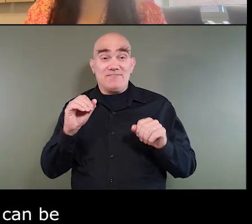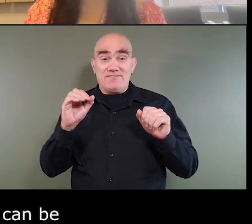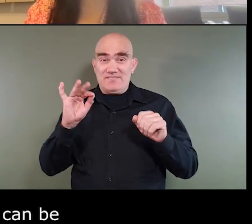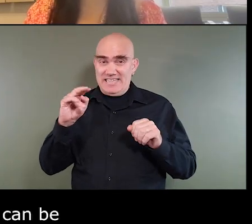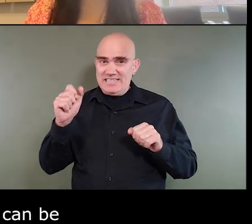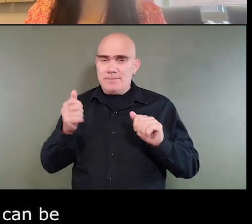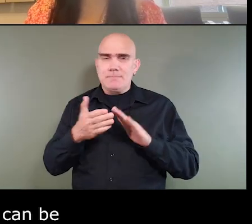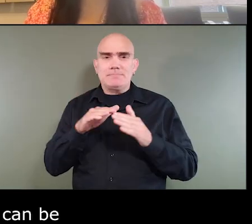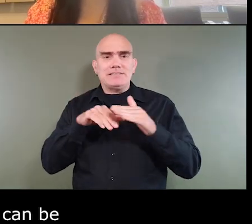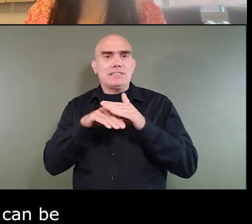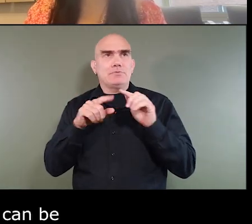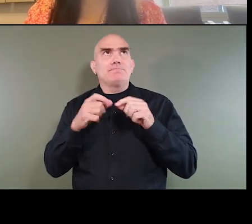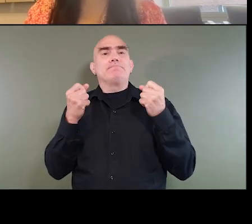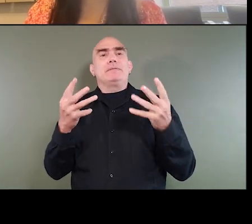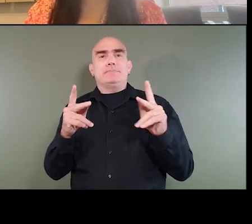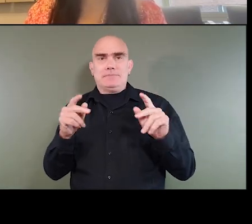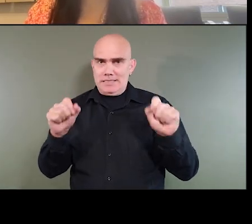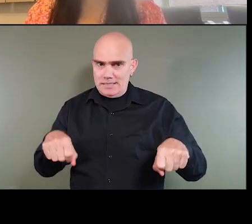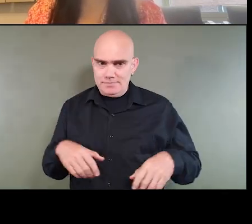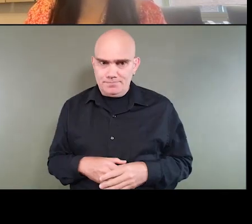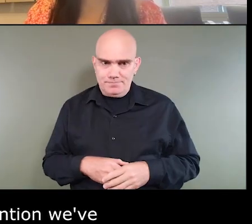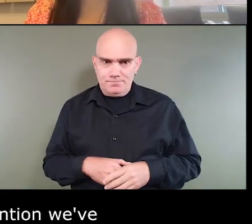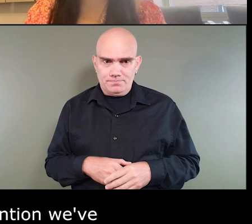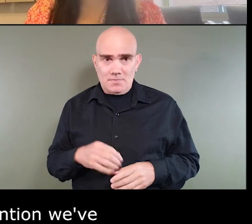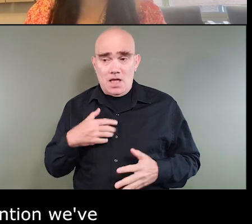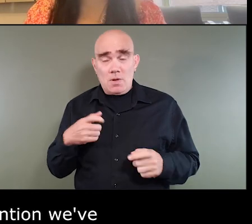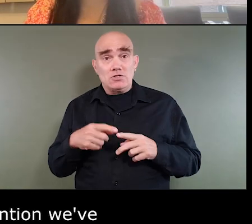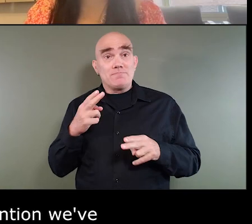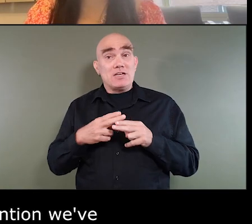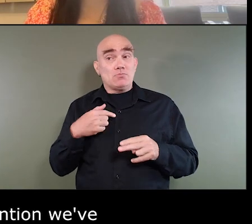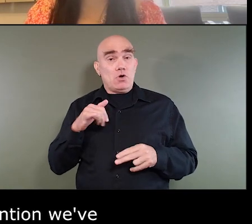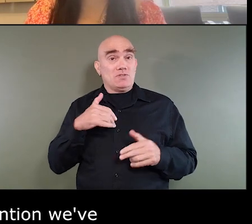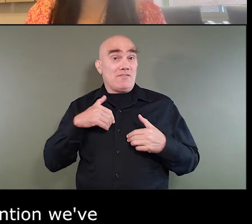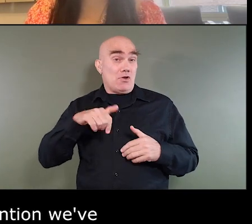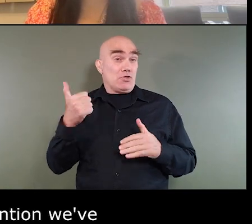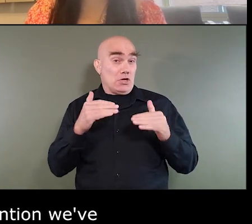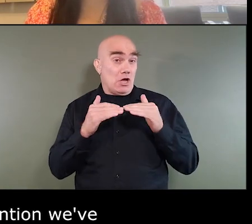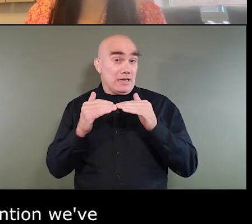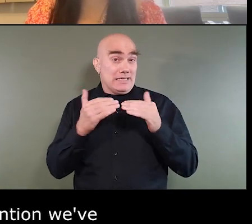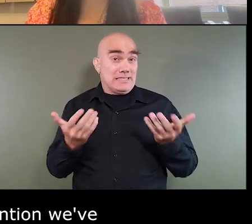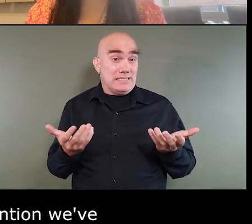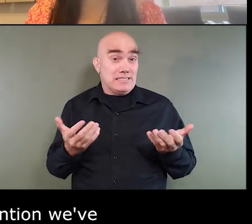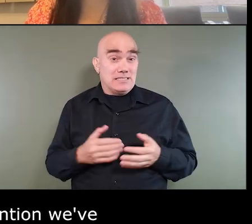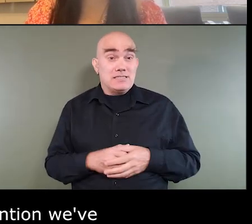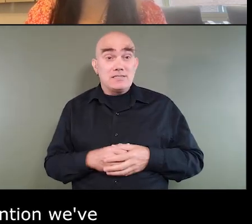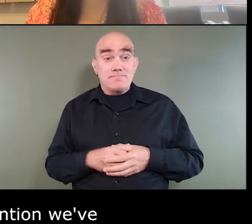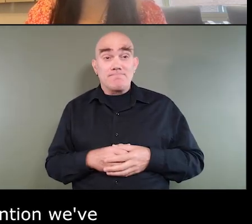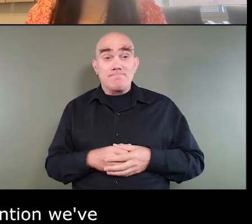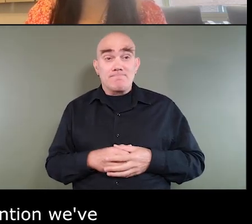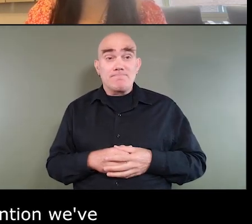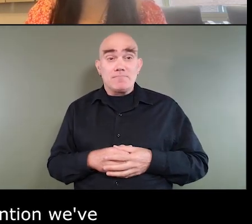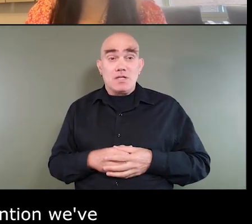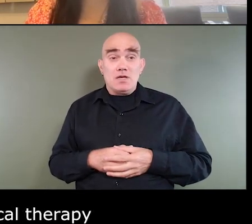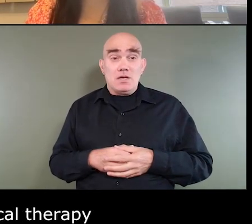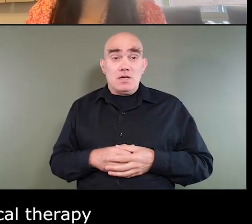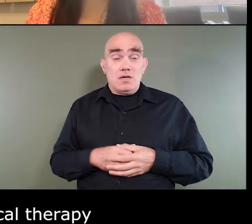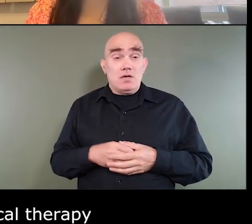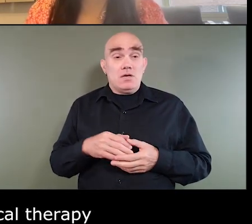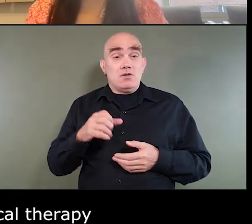can be accessible to many people. And I also wanted to mention, we've actually got other